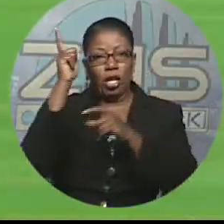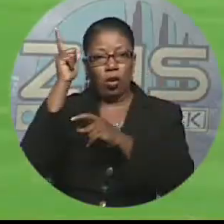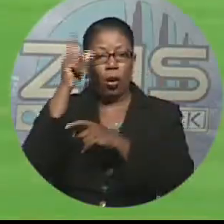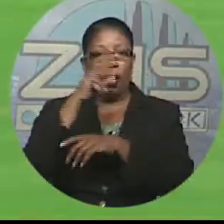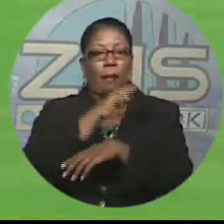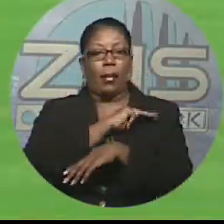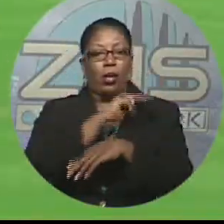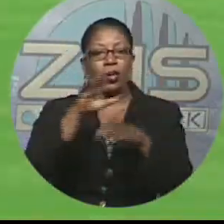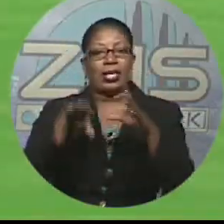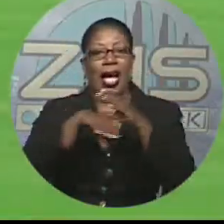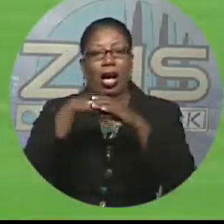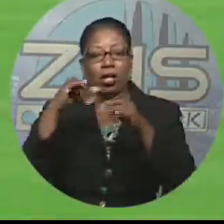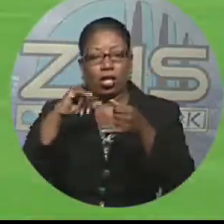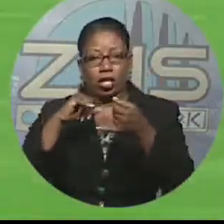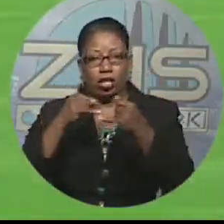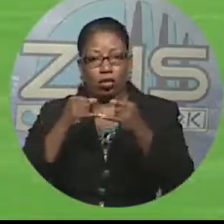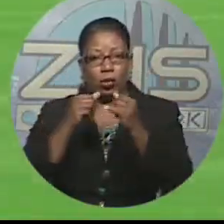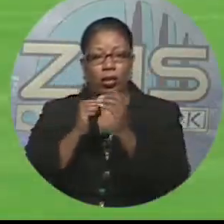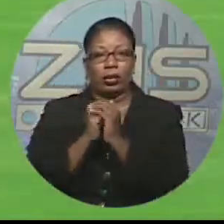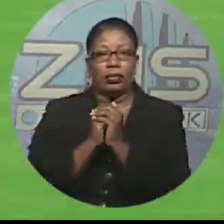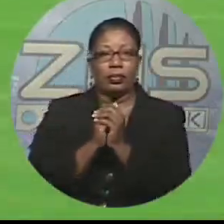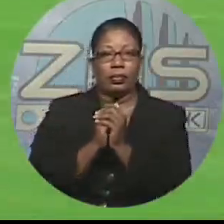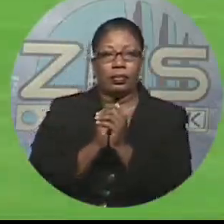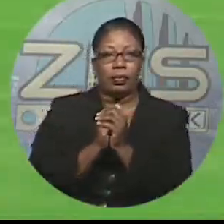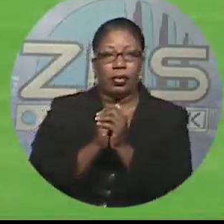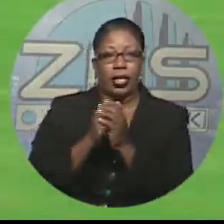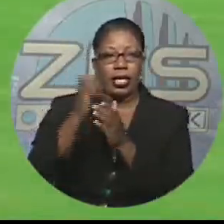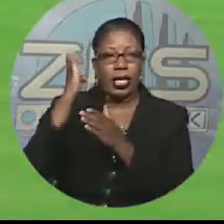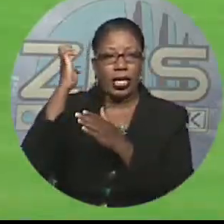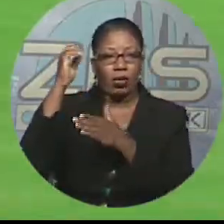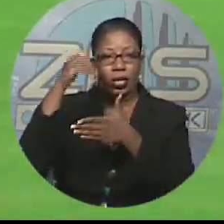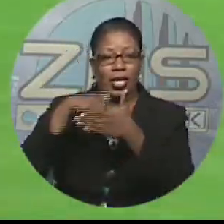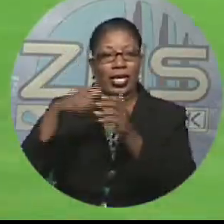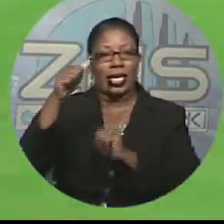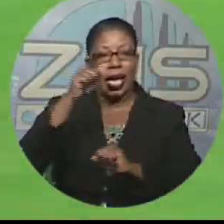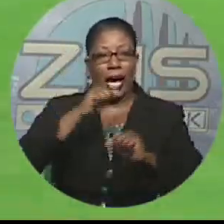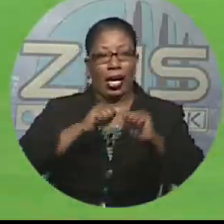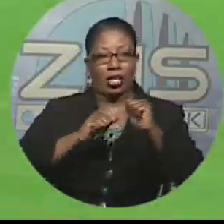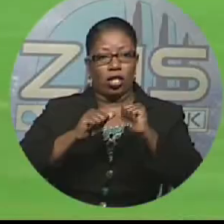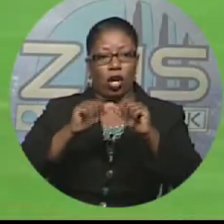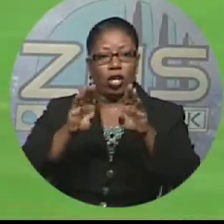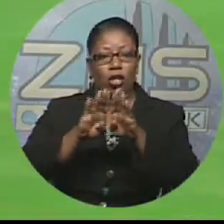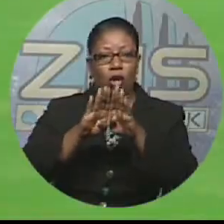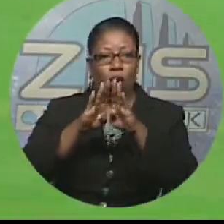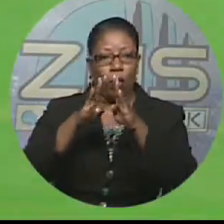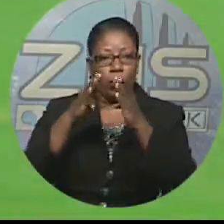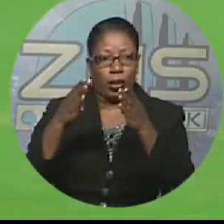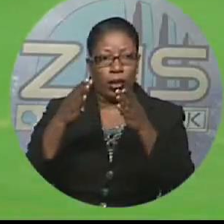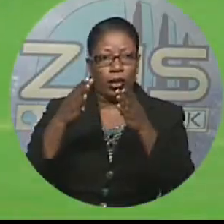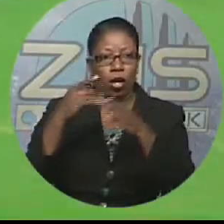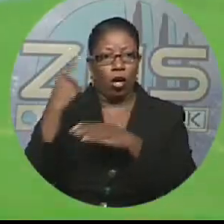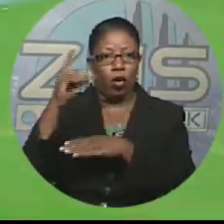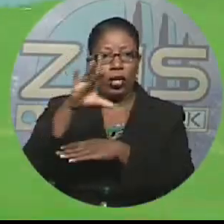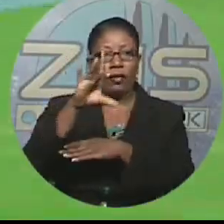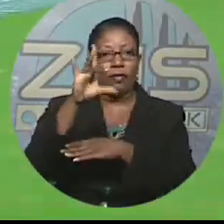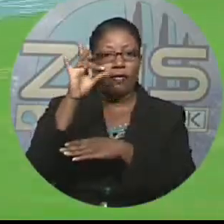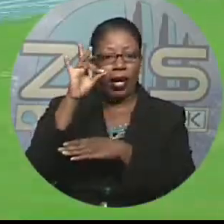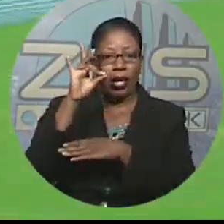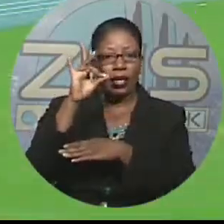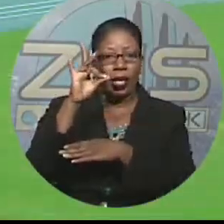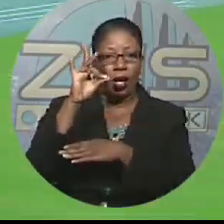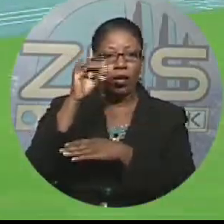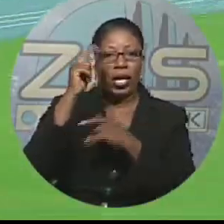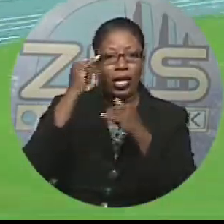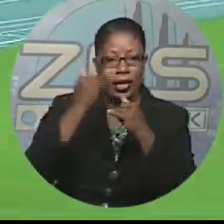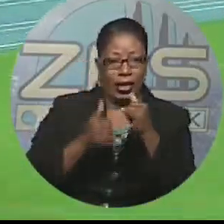LaToy Williams was inserted to be Miller's replacement, and he was thrown right into the action on the opening leg after only finding out that he was going to run